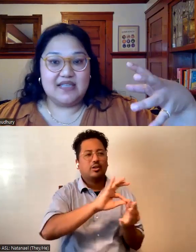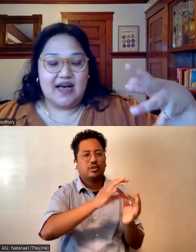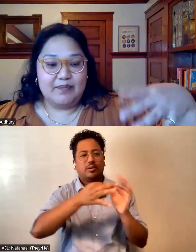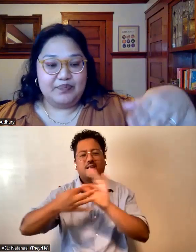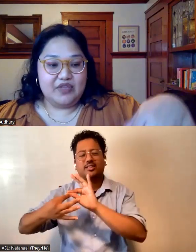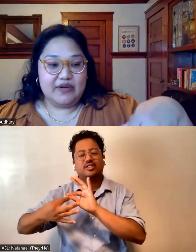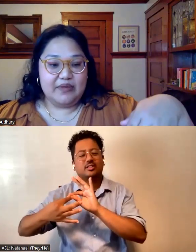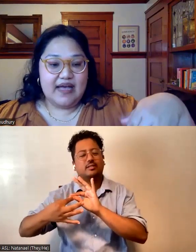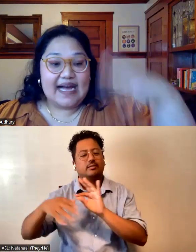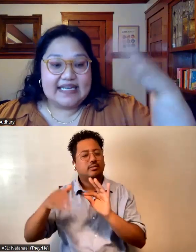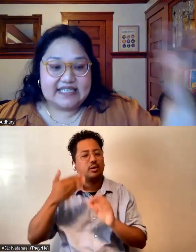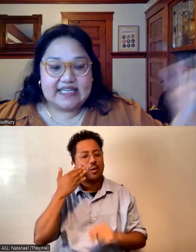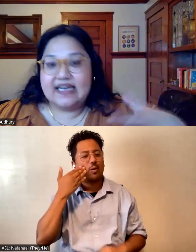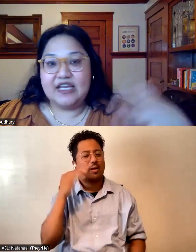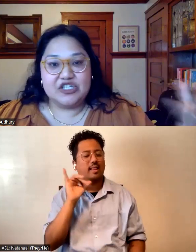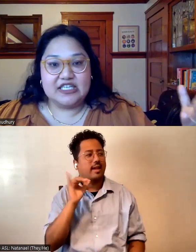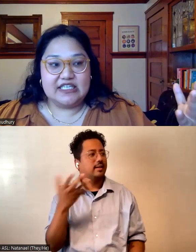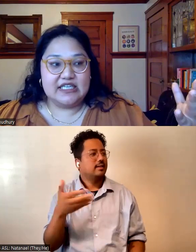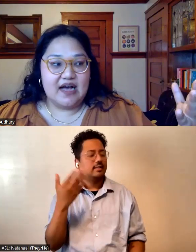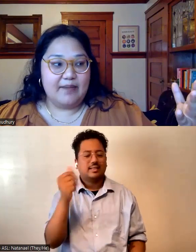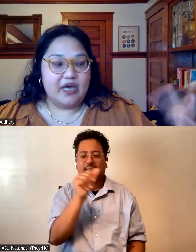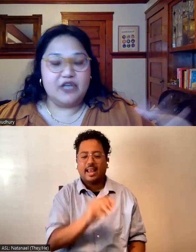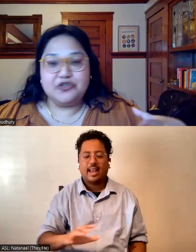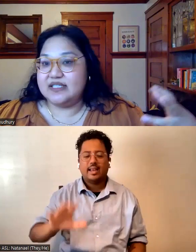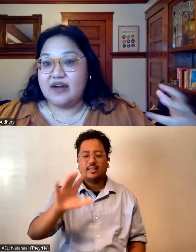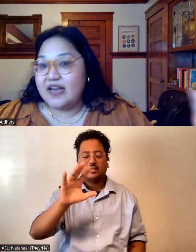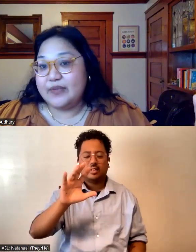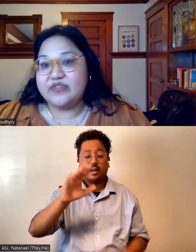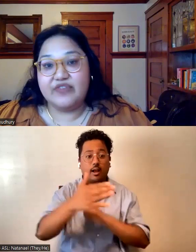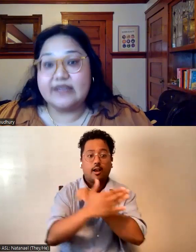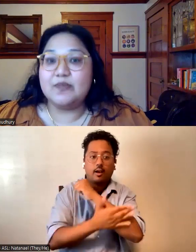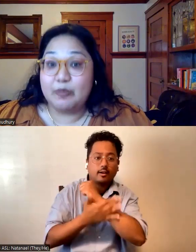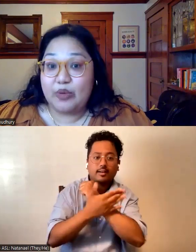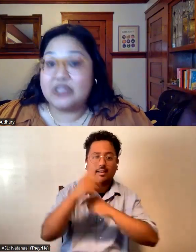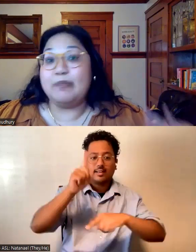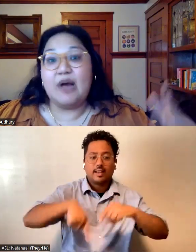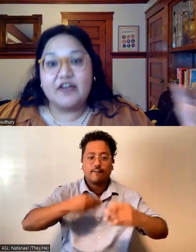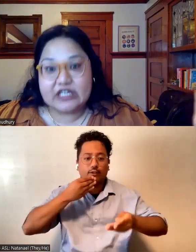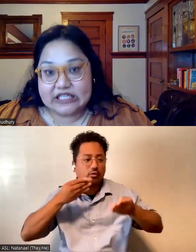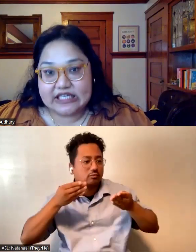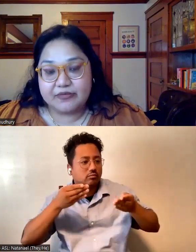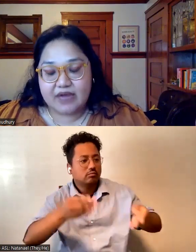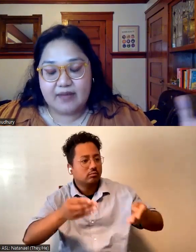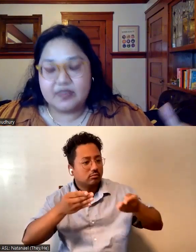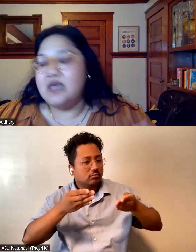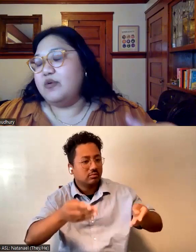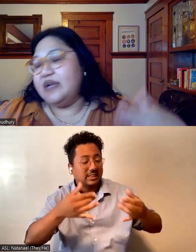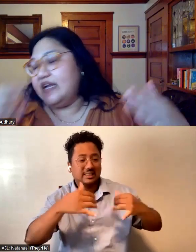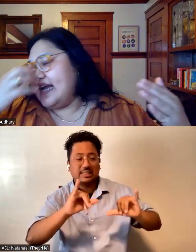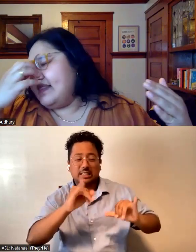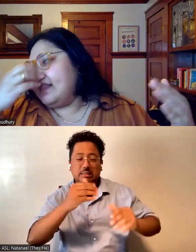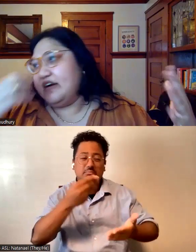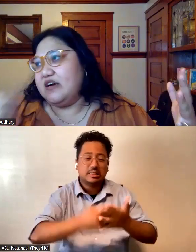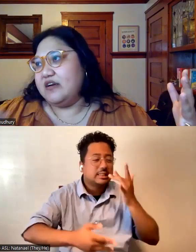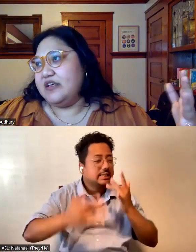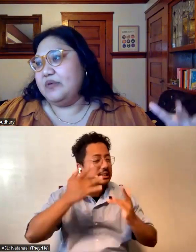this, idea that Asian countries are unable to feed its people, that they're poverty ridden,